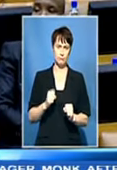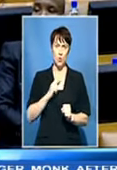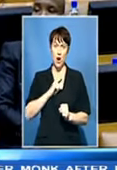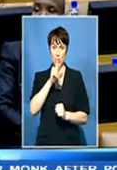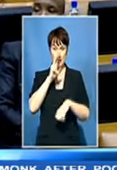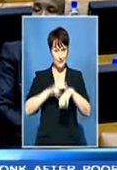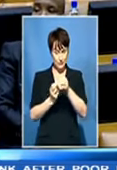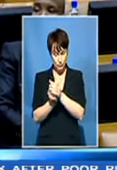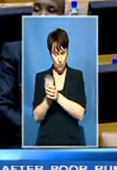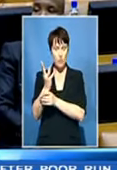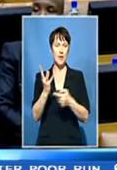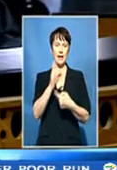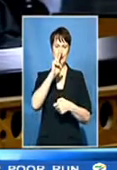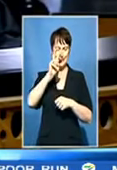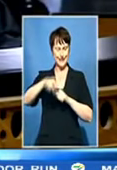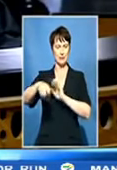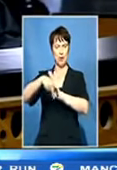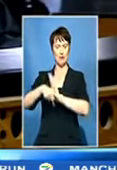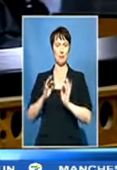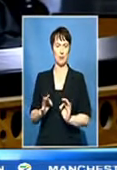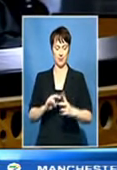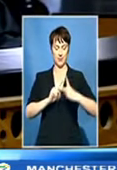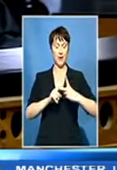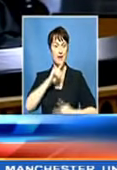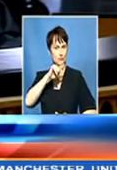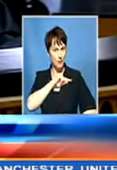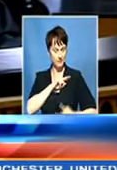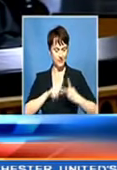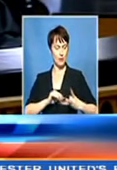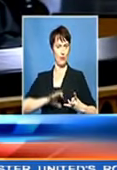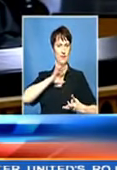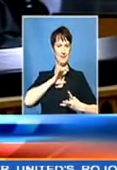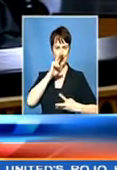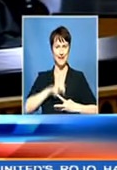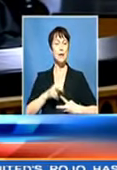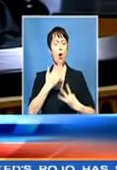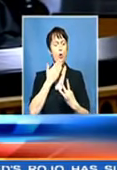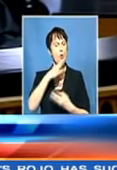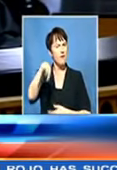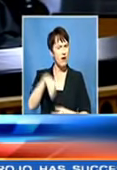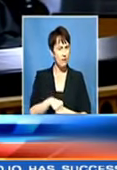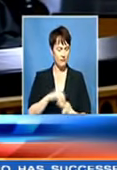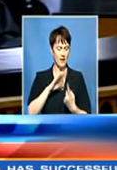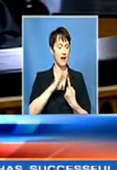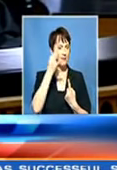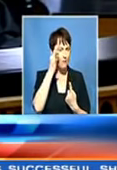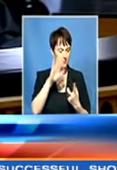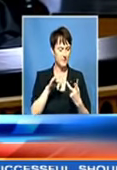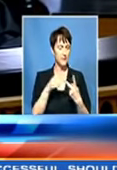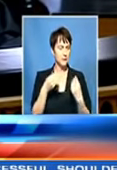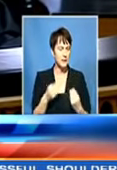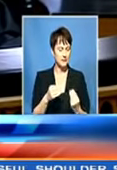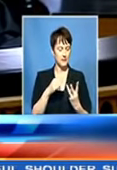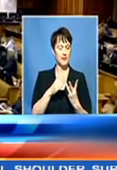that went on. And given that already he deals with a portfolio around those issues, he must be faced with issues that